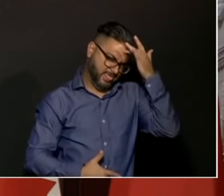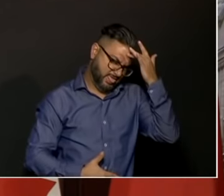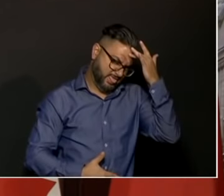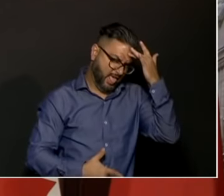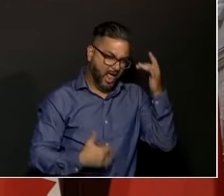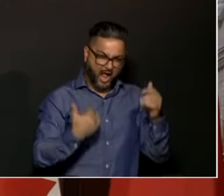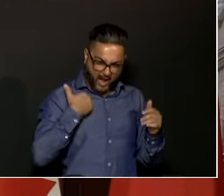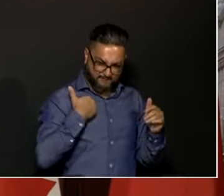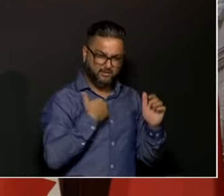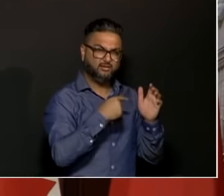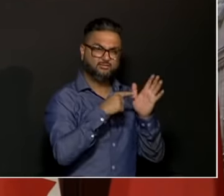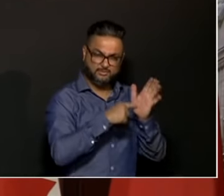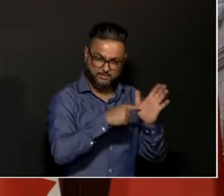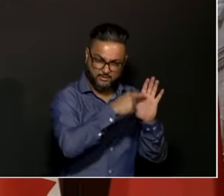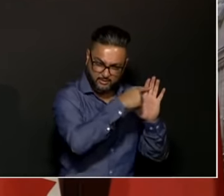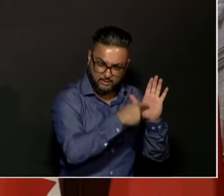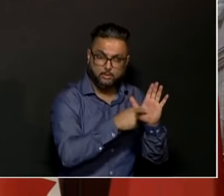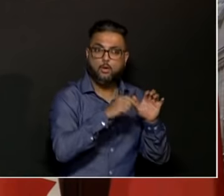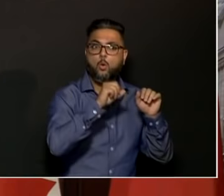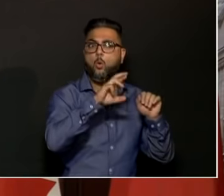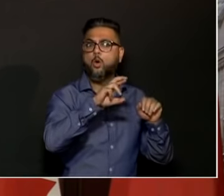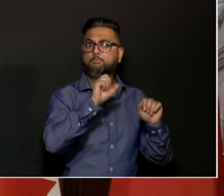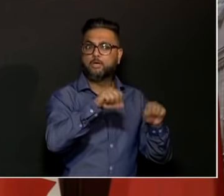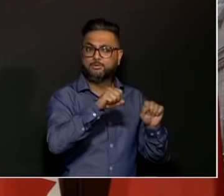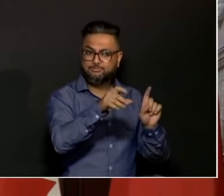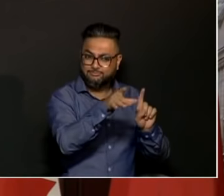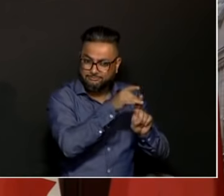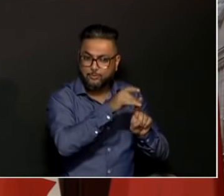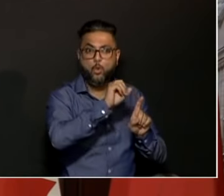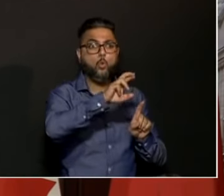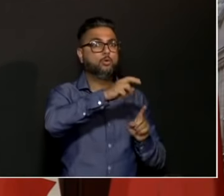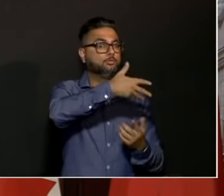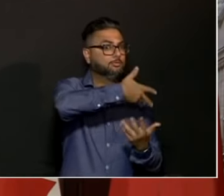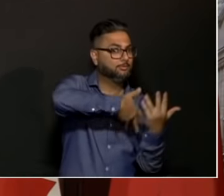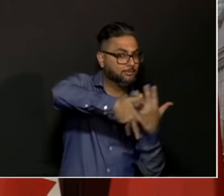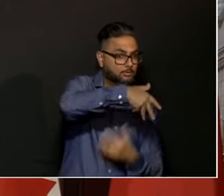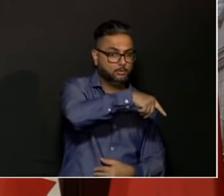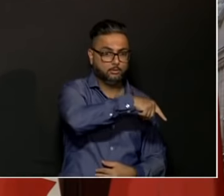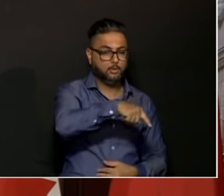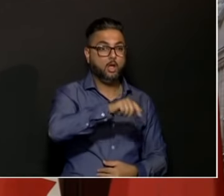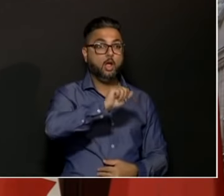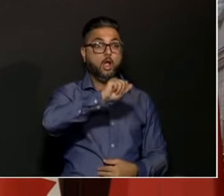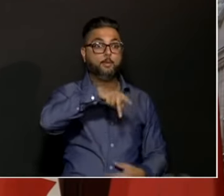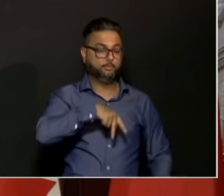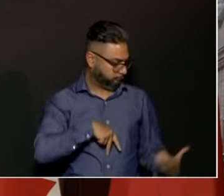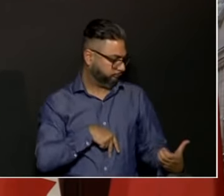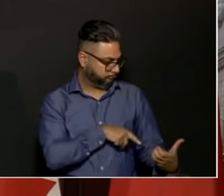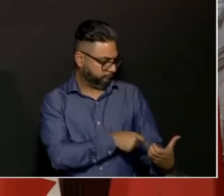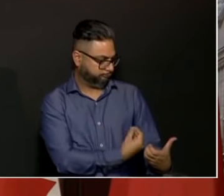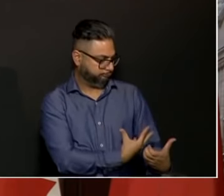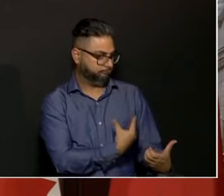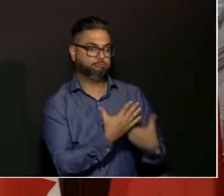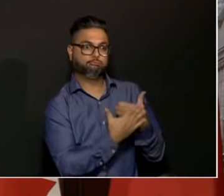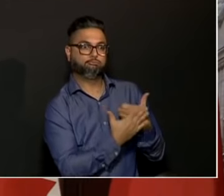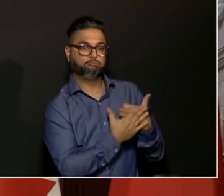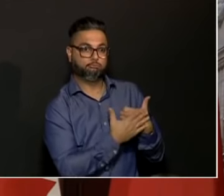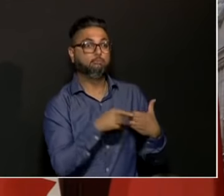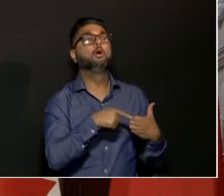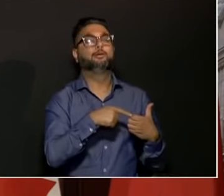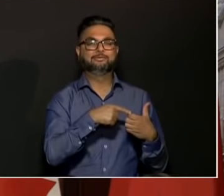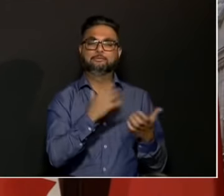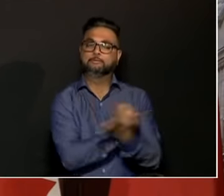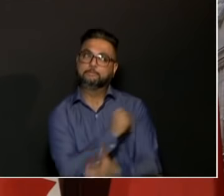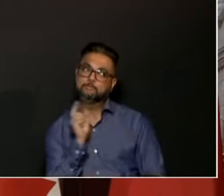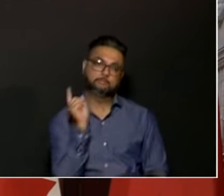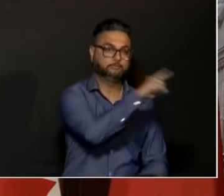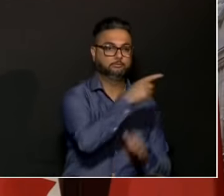the notification through the COVID app should go to the assessment centers to be tested. So we want to make sure that people